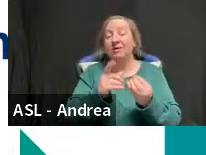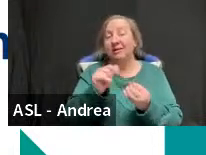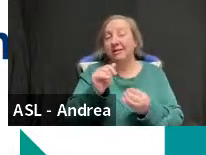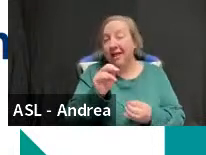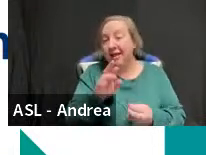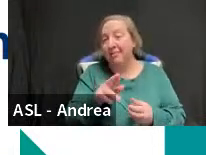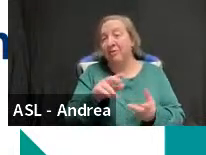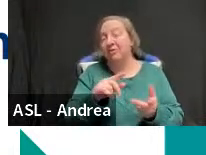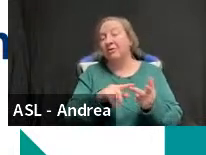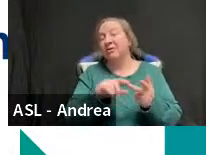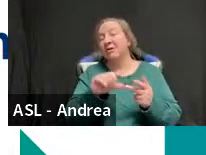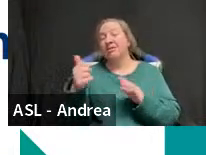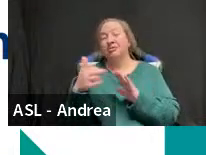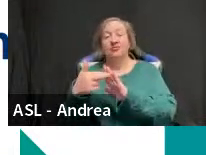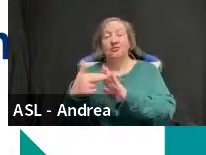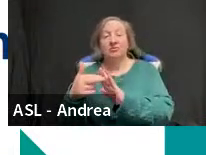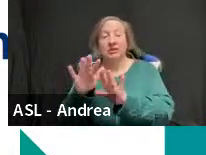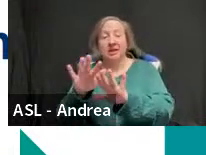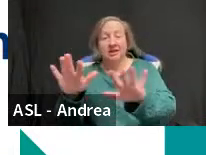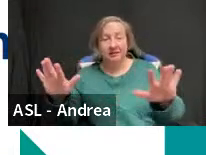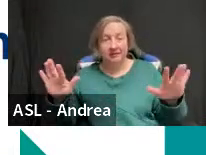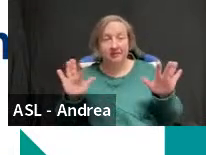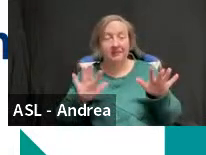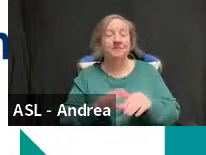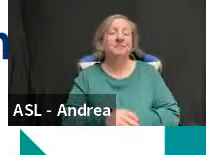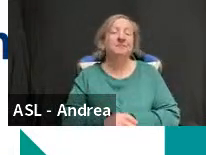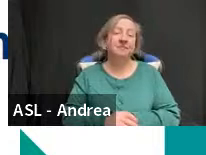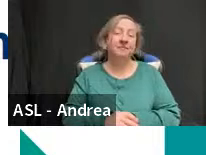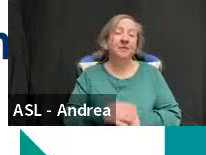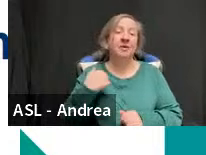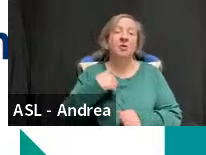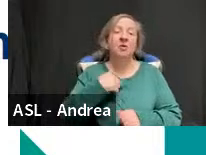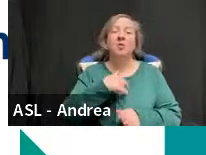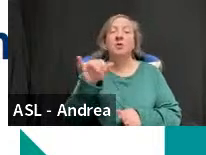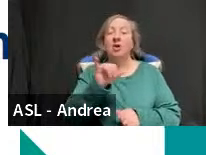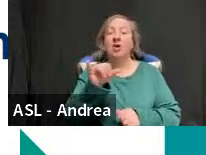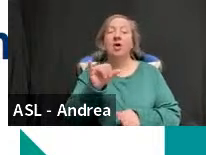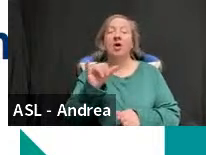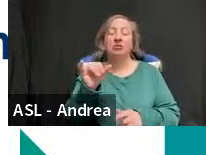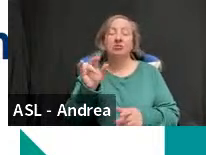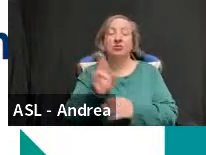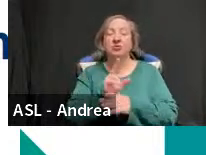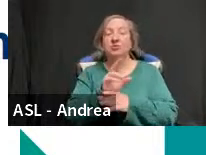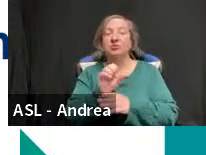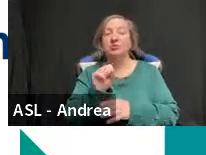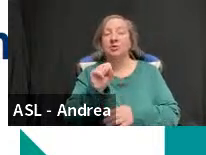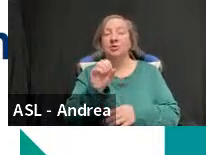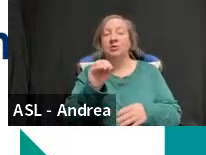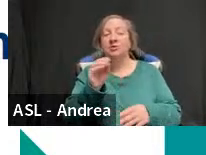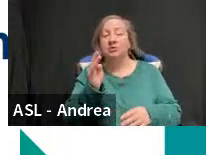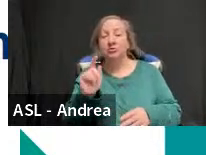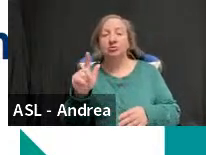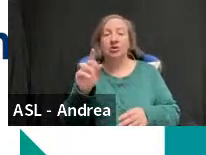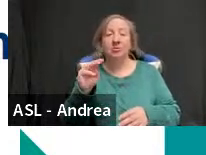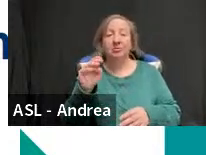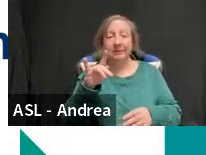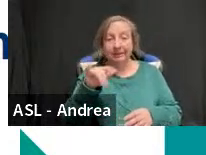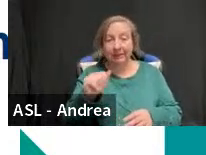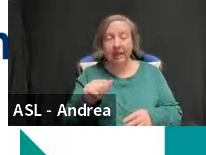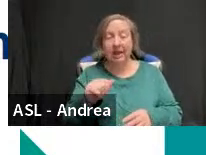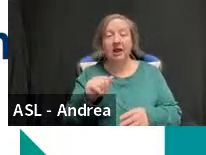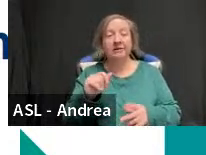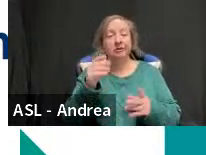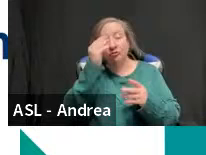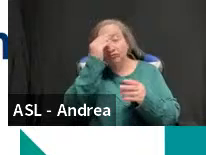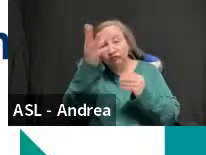representatives as well. And we're also leveraging our social media channels to